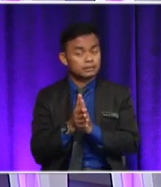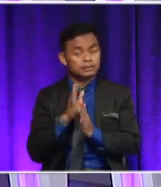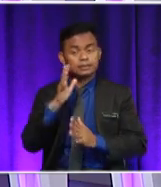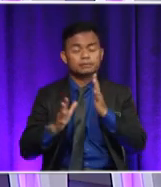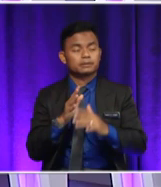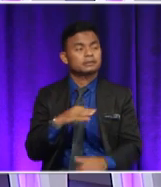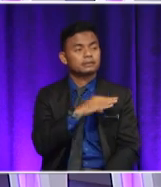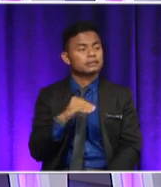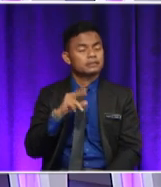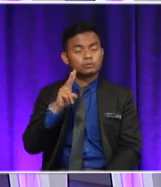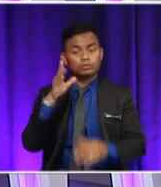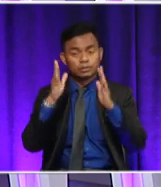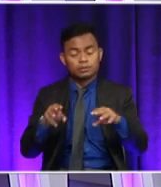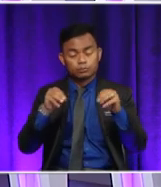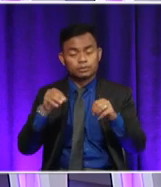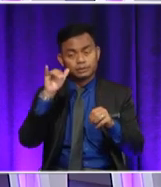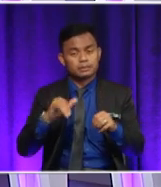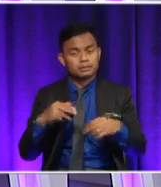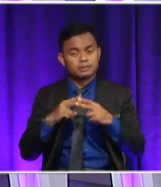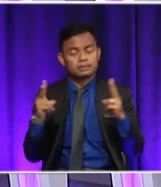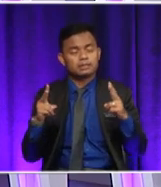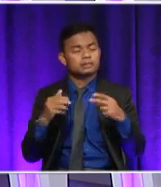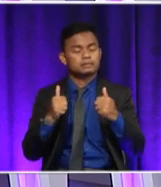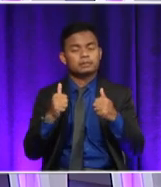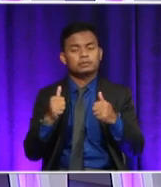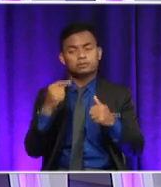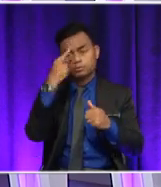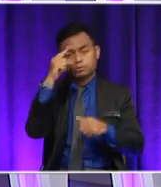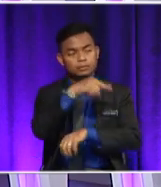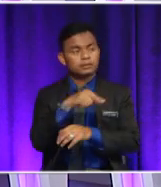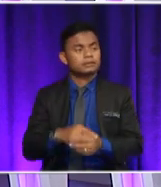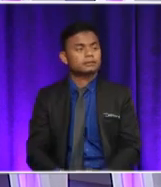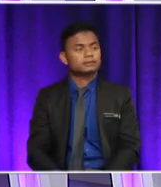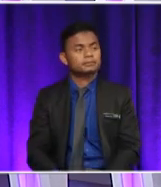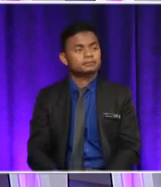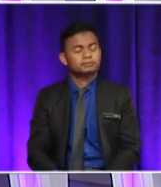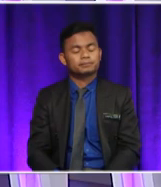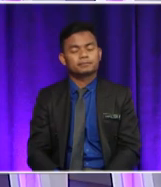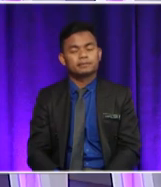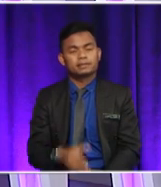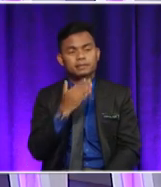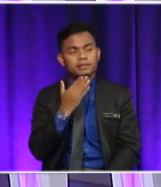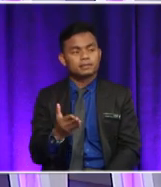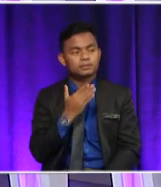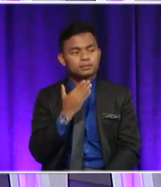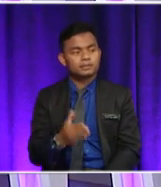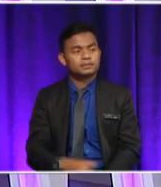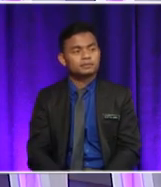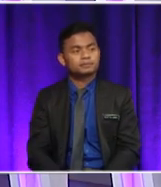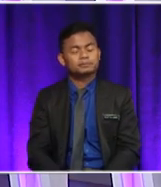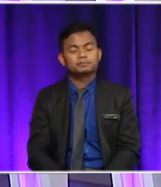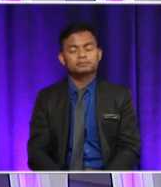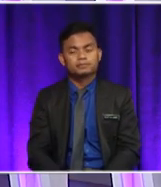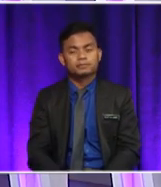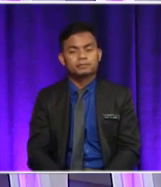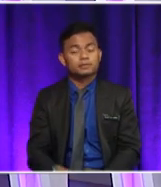pupils online, thank you so much for being so energetic, for being fantastic. And our friends at home, thank you so much for paying attention. We definitely hope